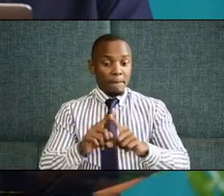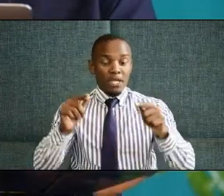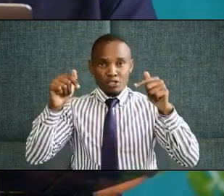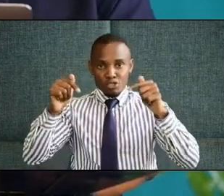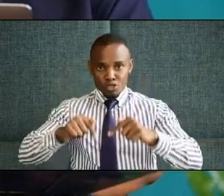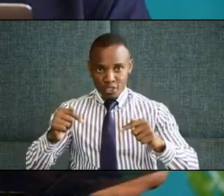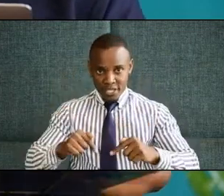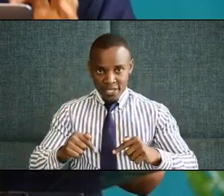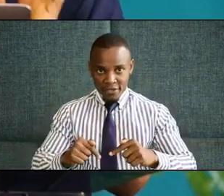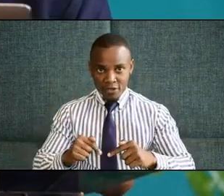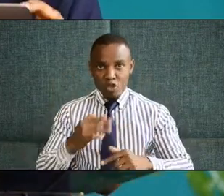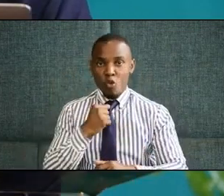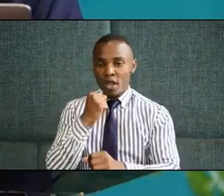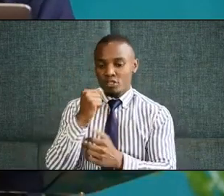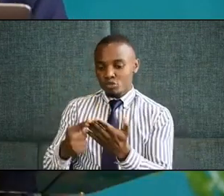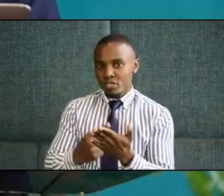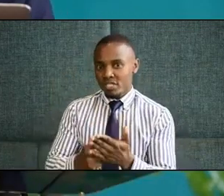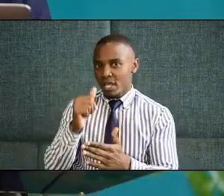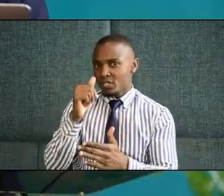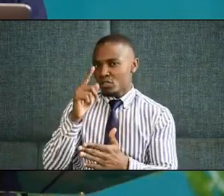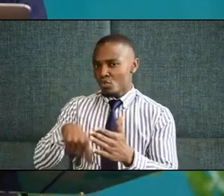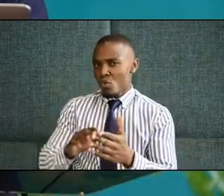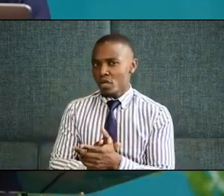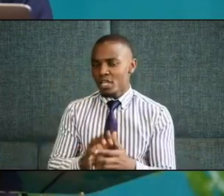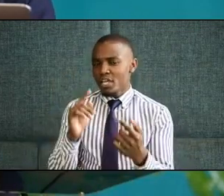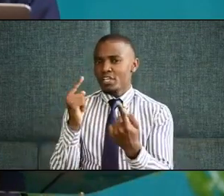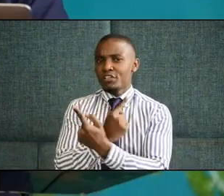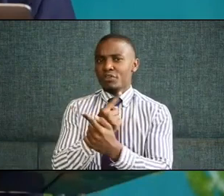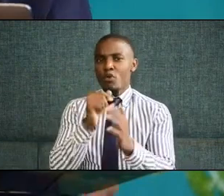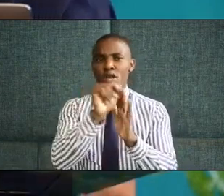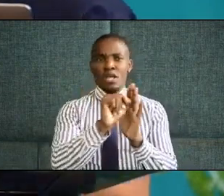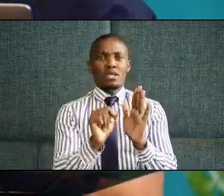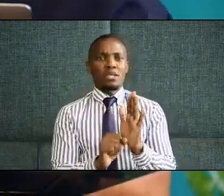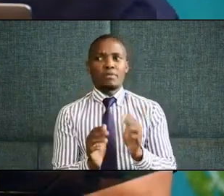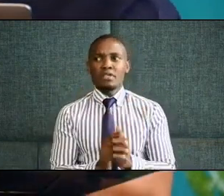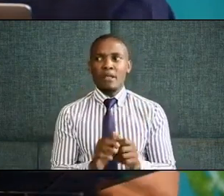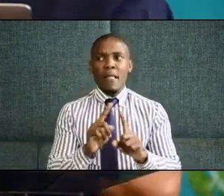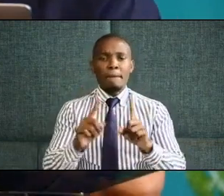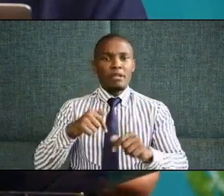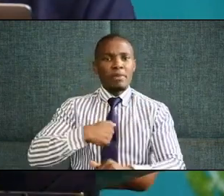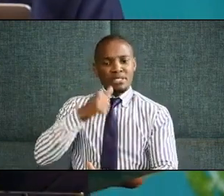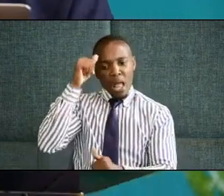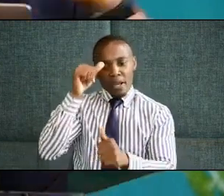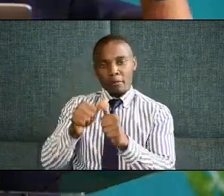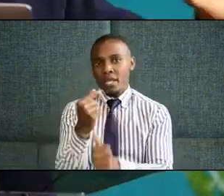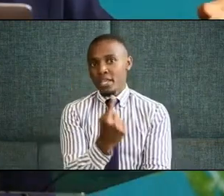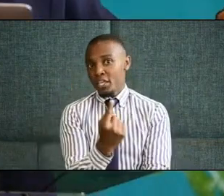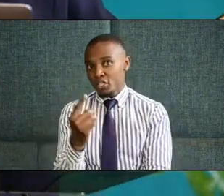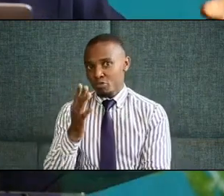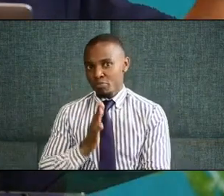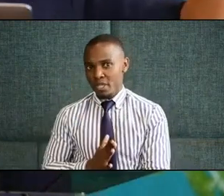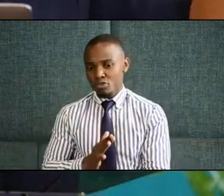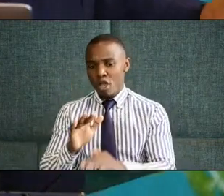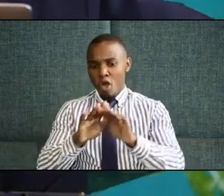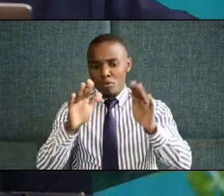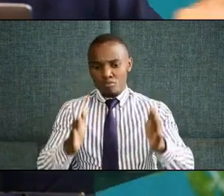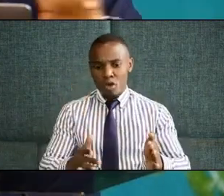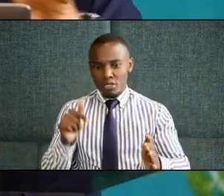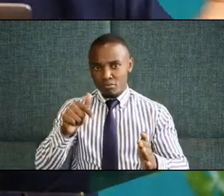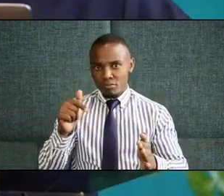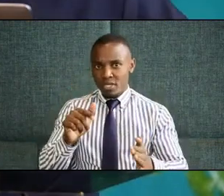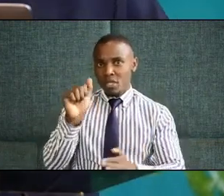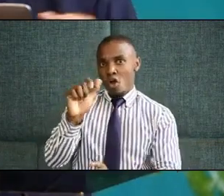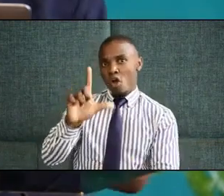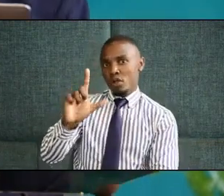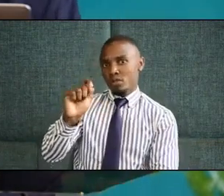morning, we want to deal with a different subject matter. But may I remind you, the altar is the